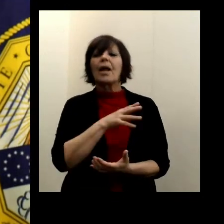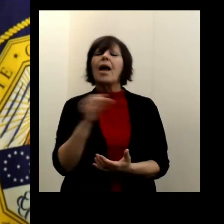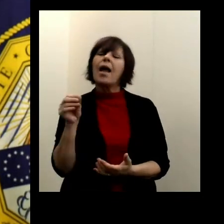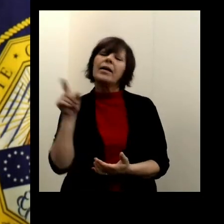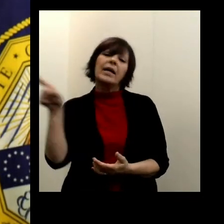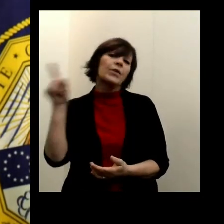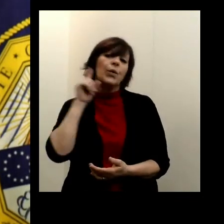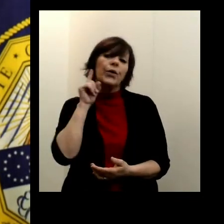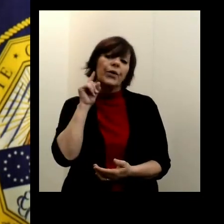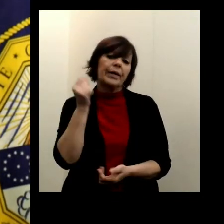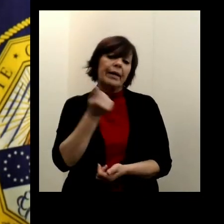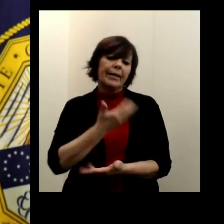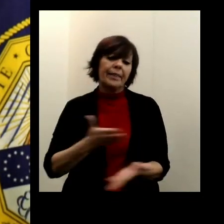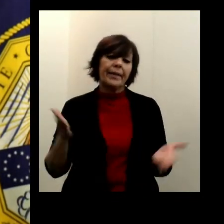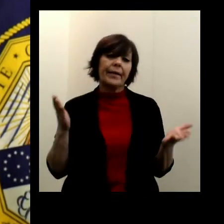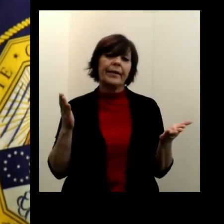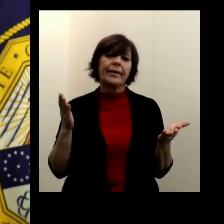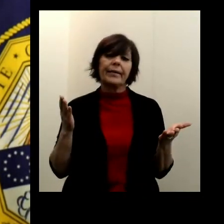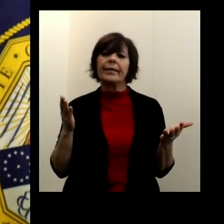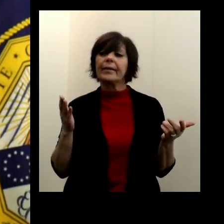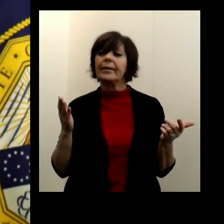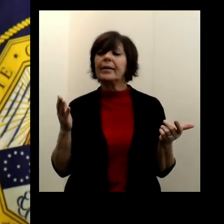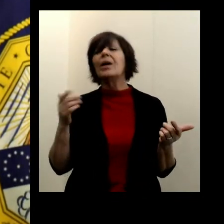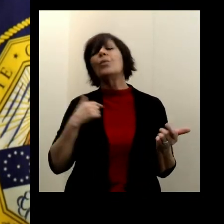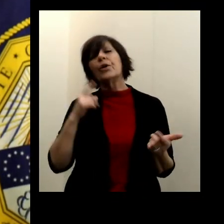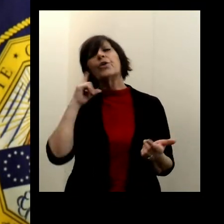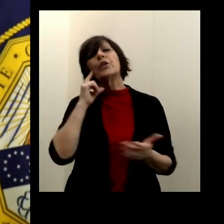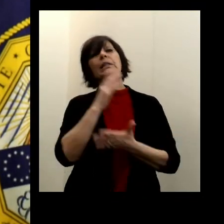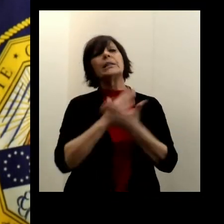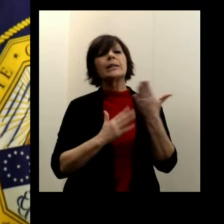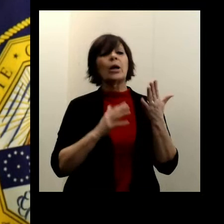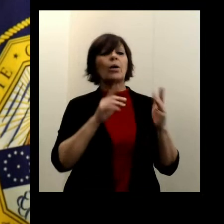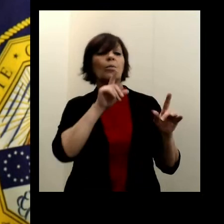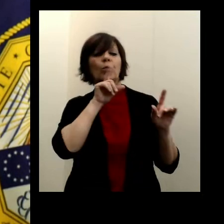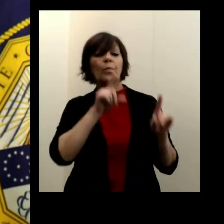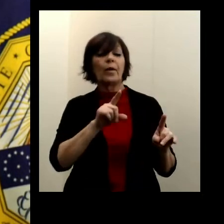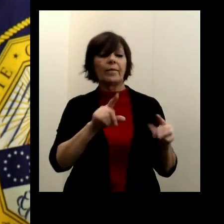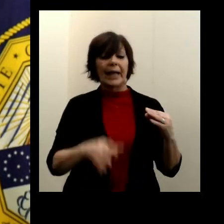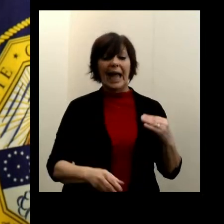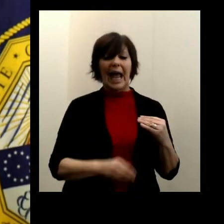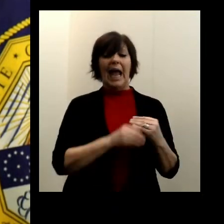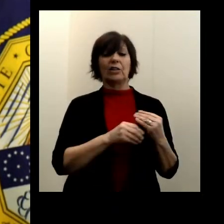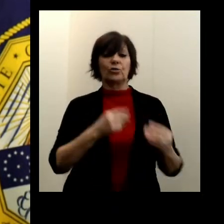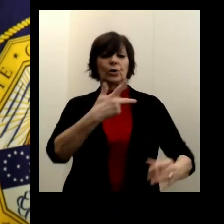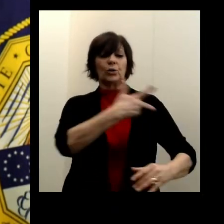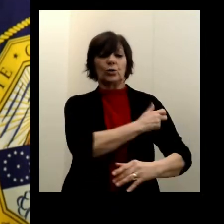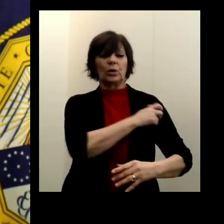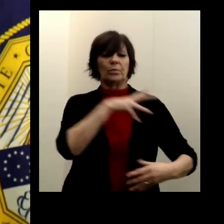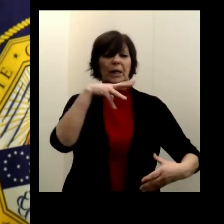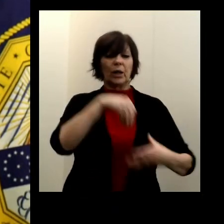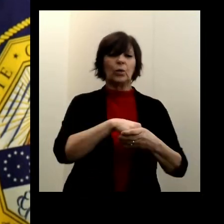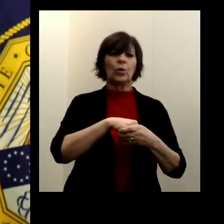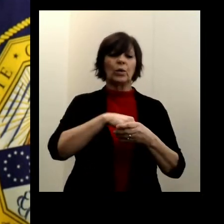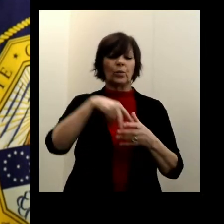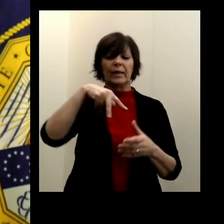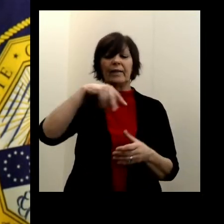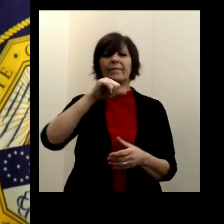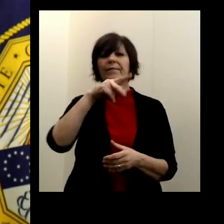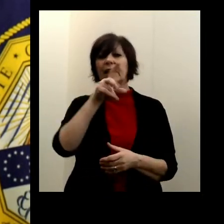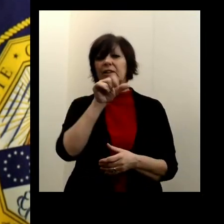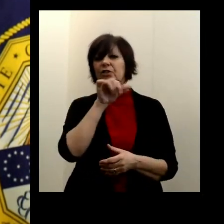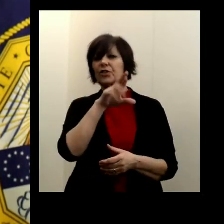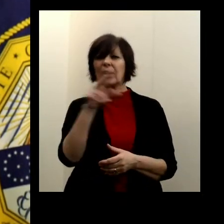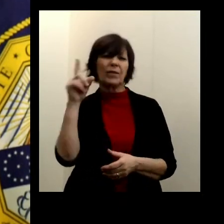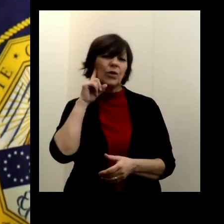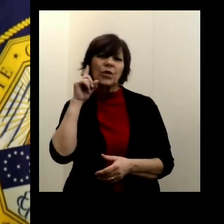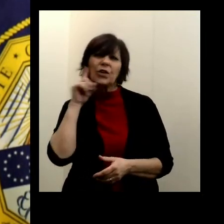you heard anything? We've been hearing some reports of extra doses being included in the Pfizer vaccines. Have you heard anything like